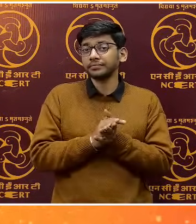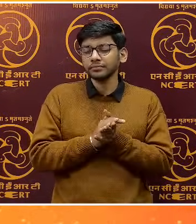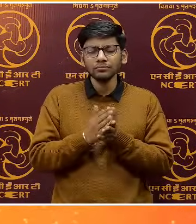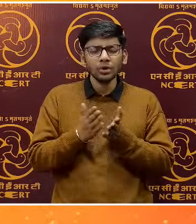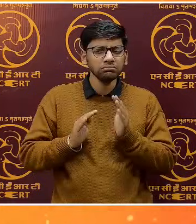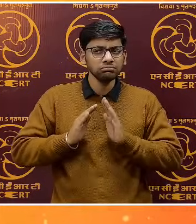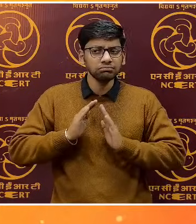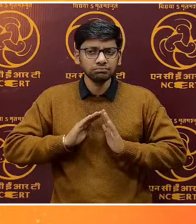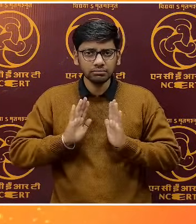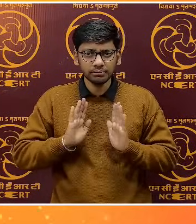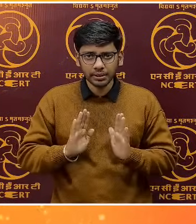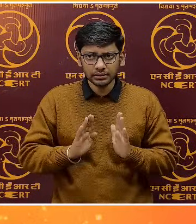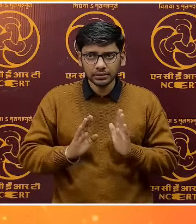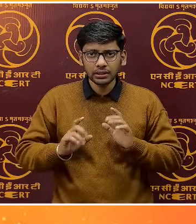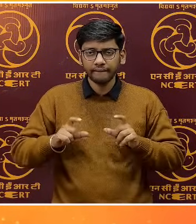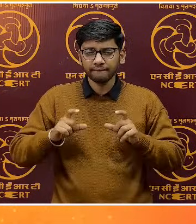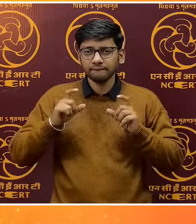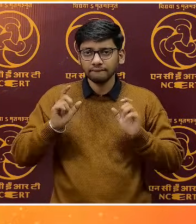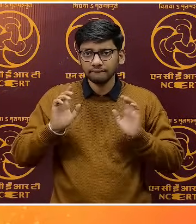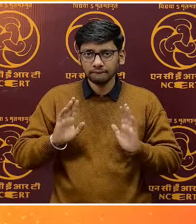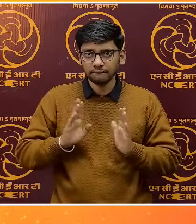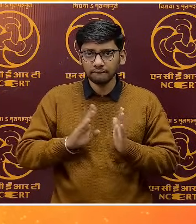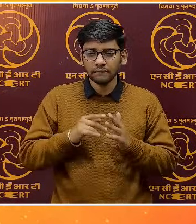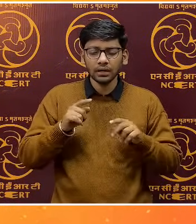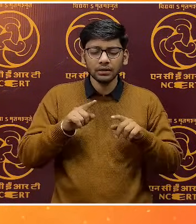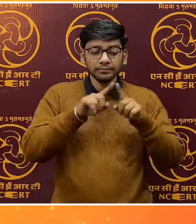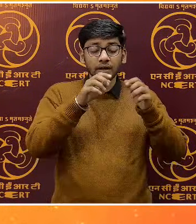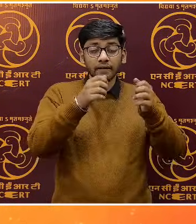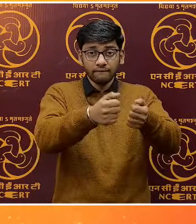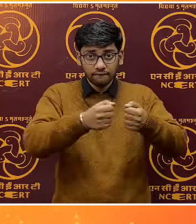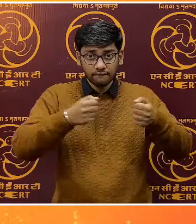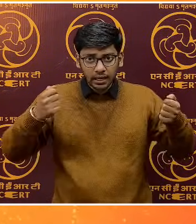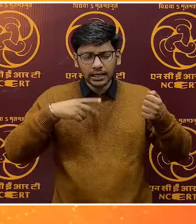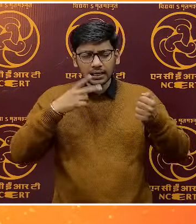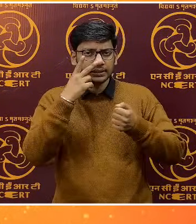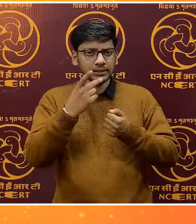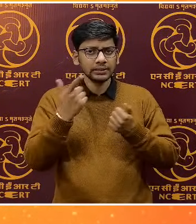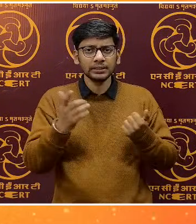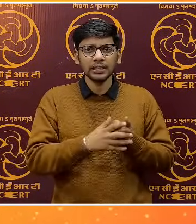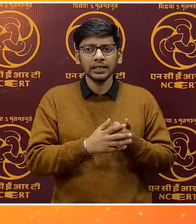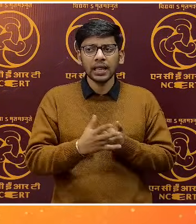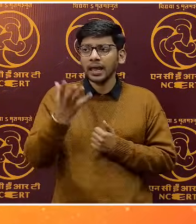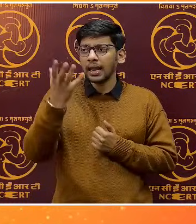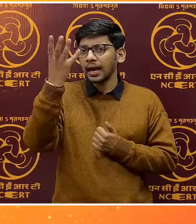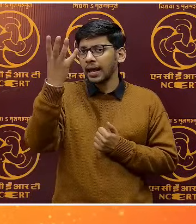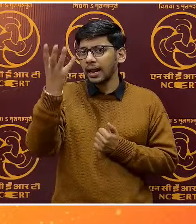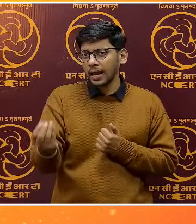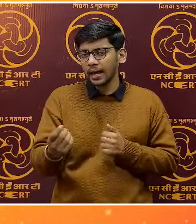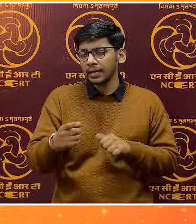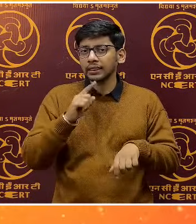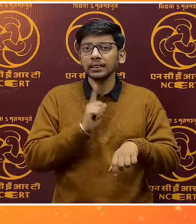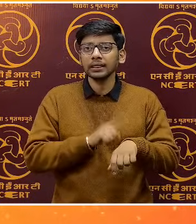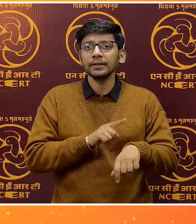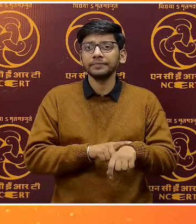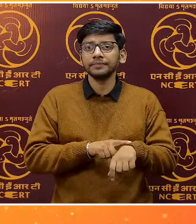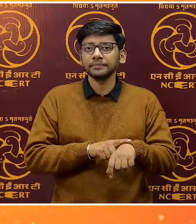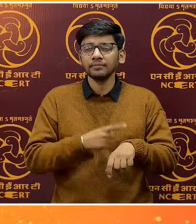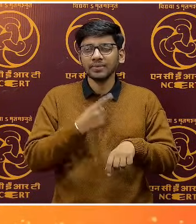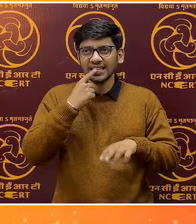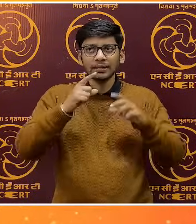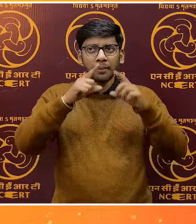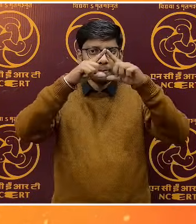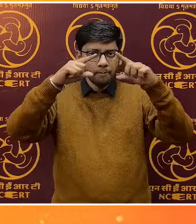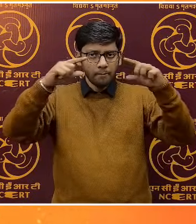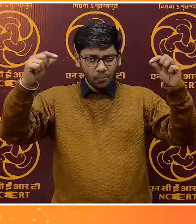right? The bed is there, and from the window we can see that it's night time, right, ma'am? Right. There's So- moon, there are